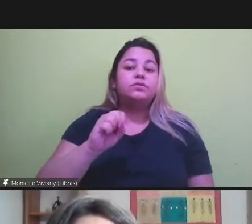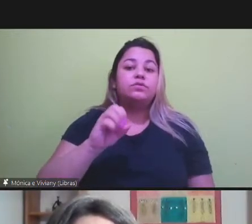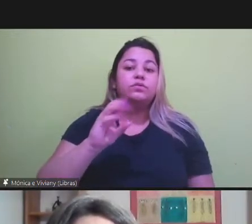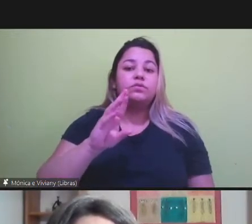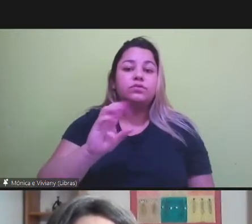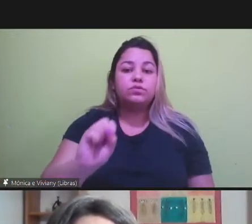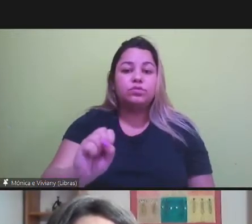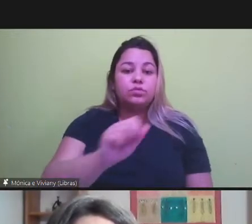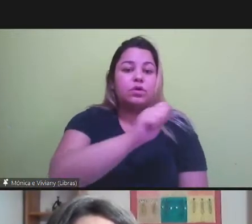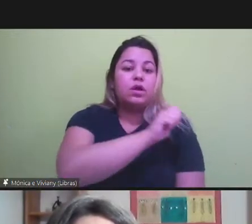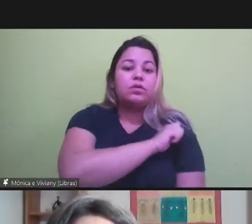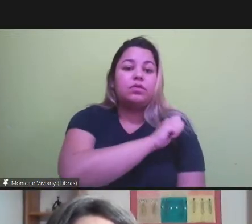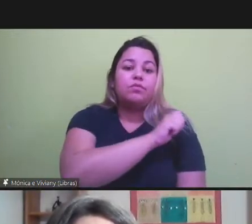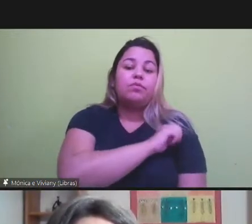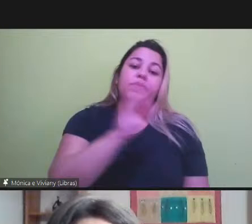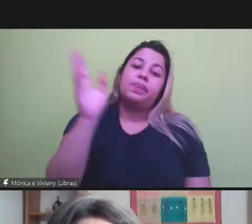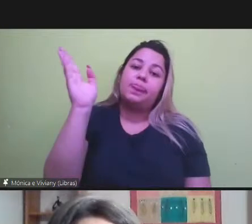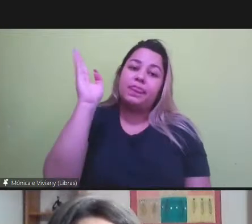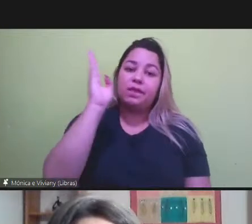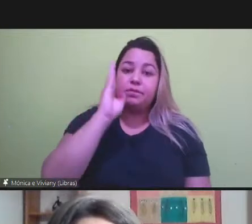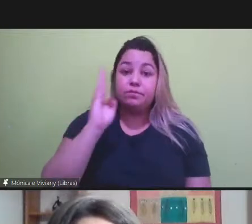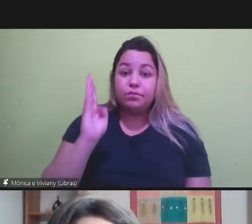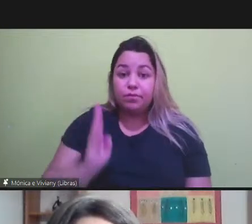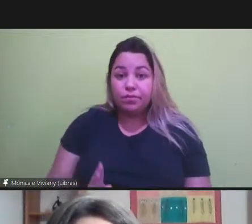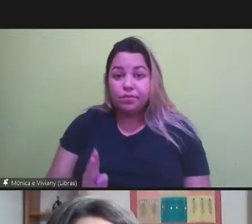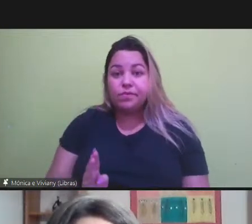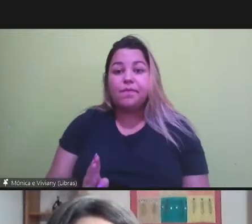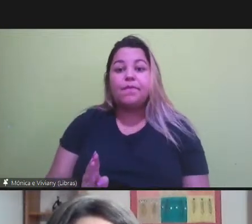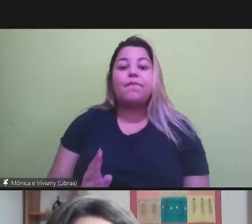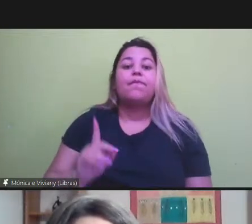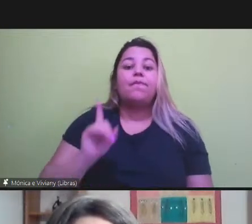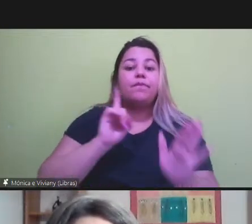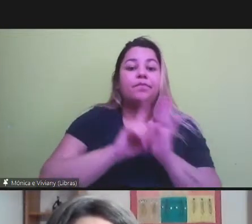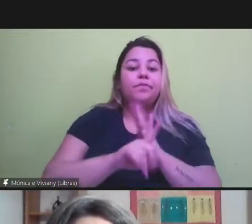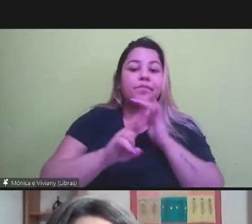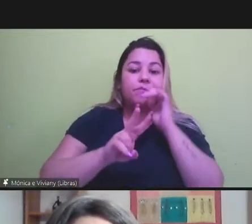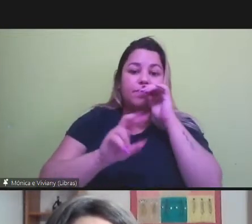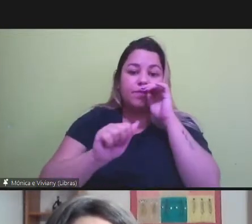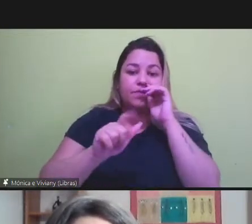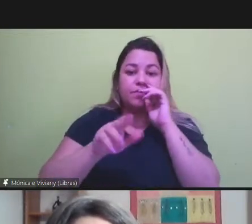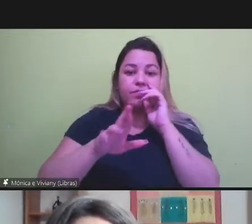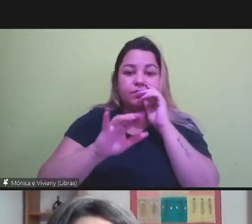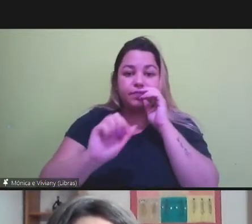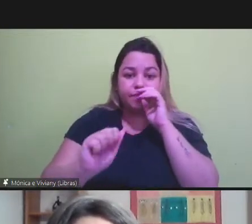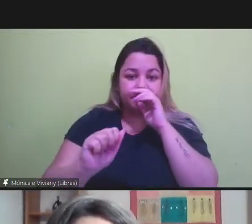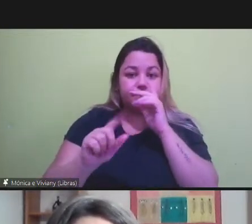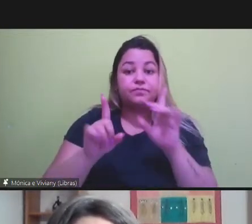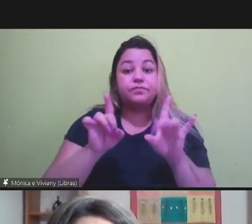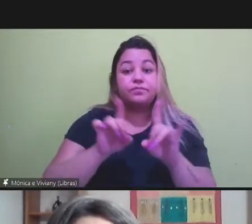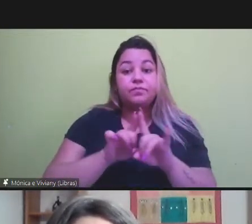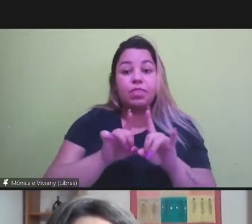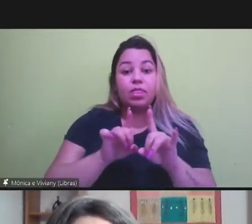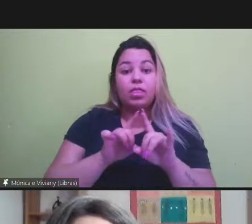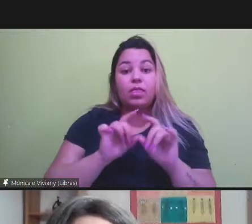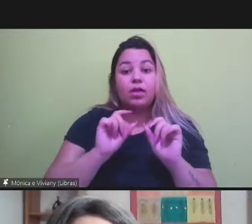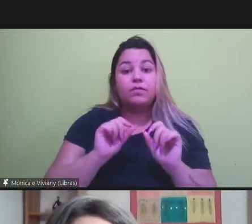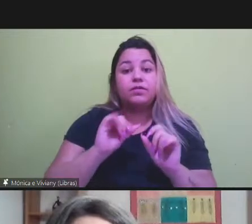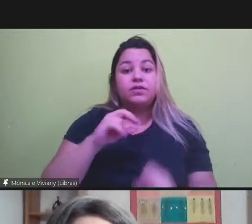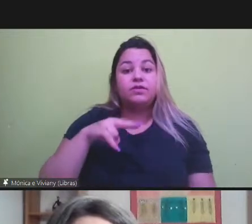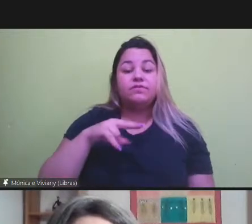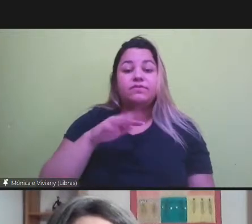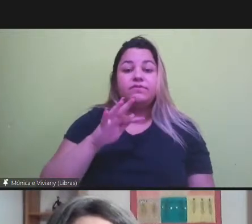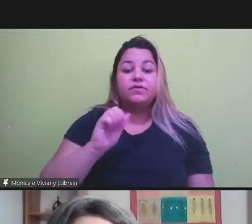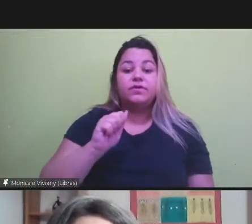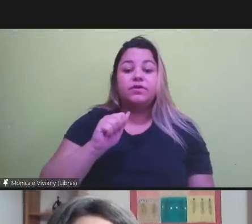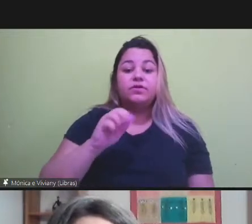the activities? Now, for Brazil, we had the question for Valeria was, Valeria, do